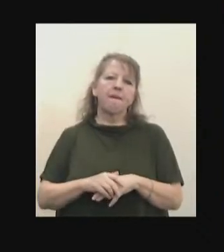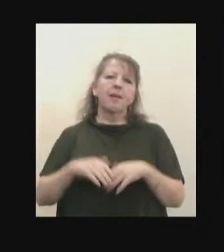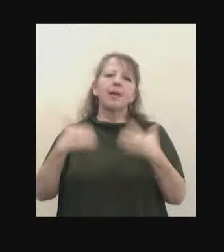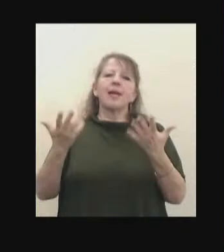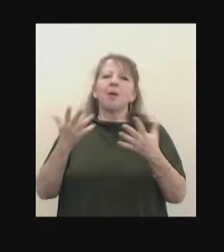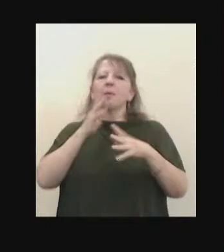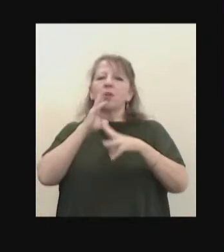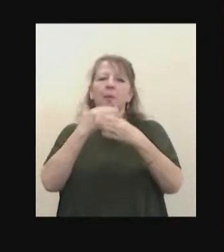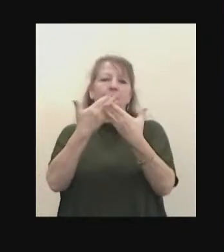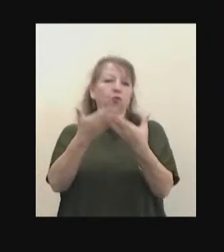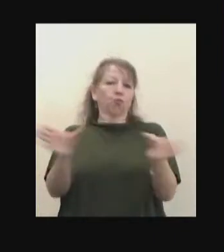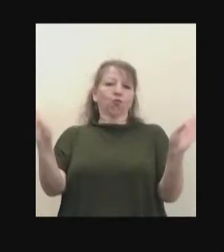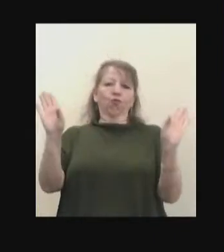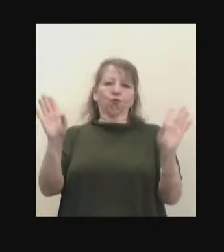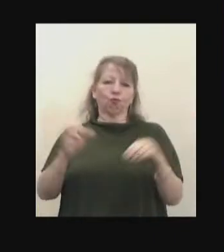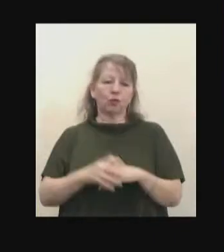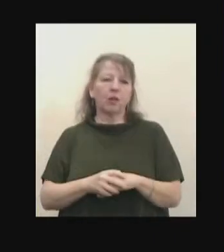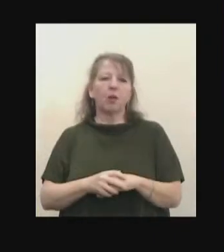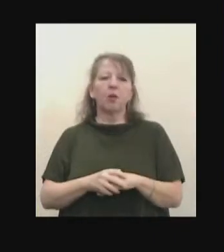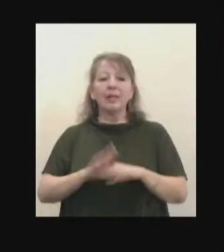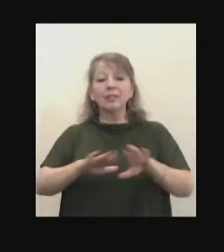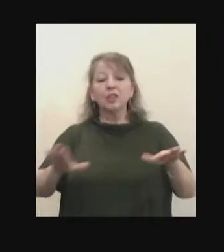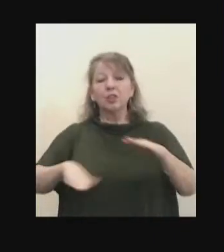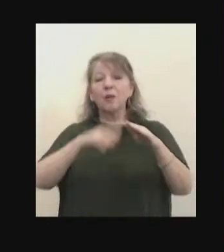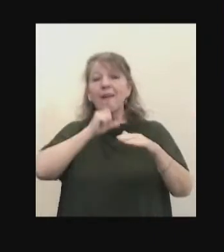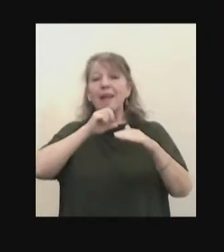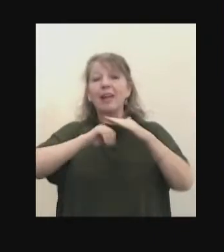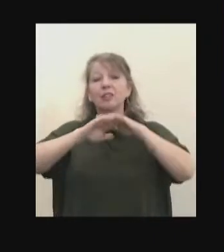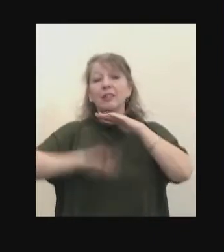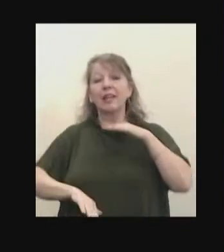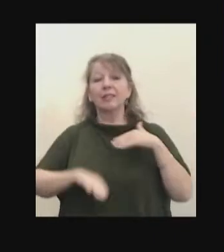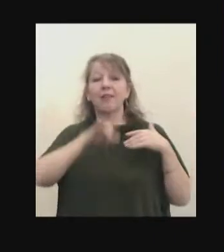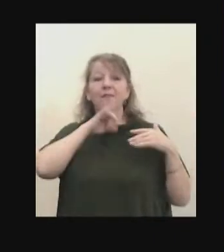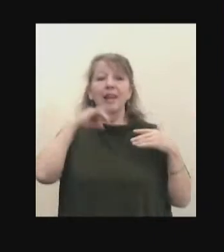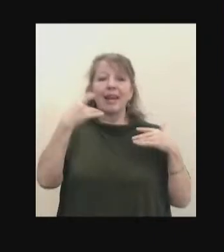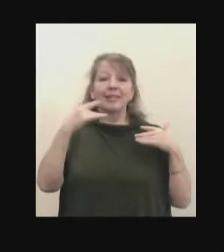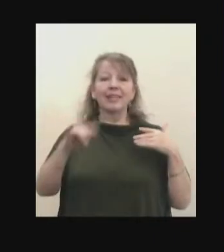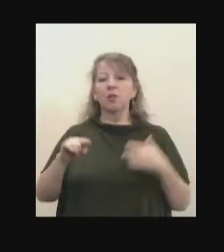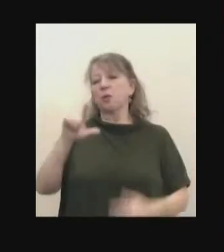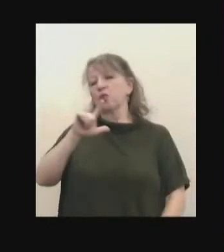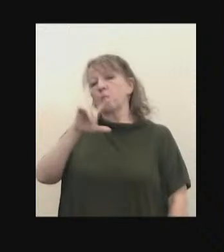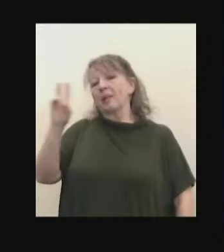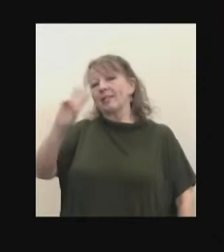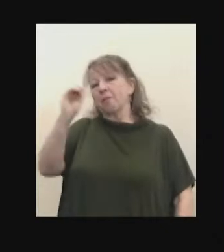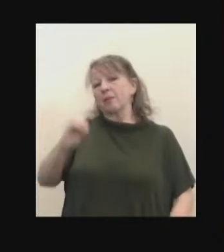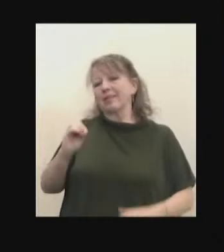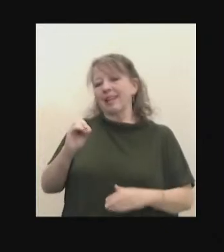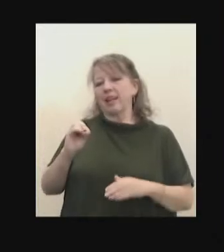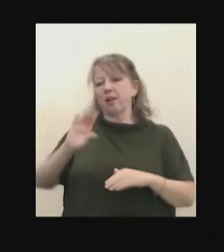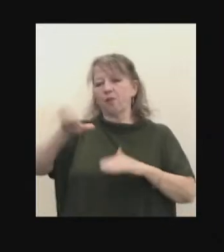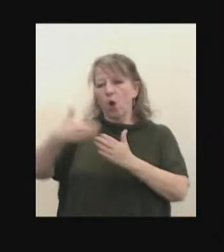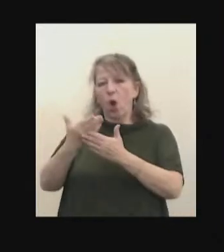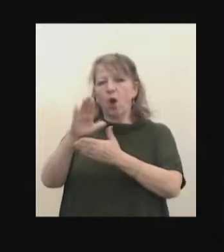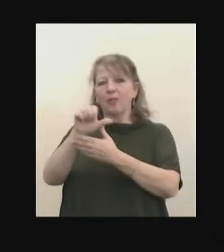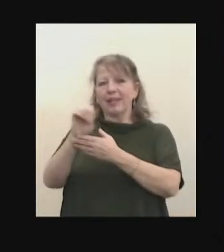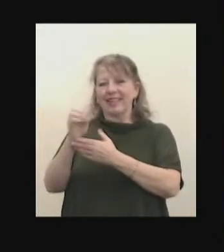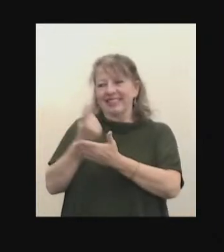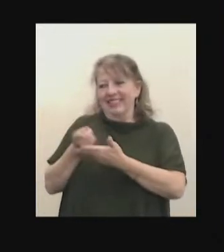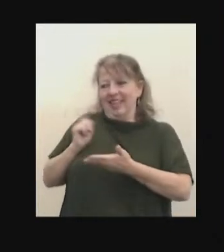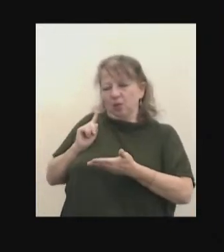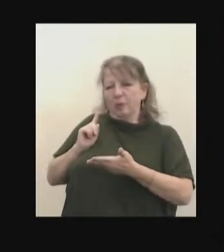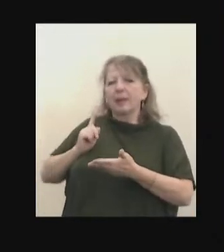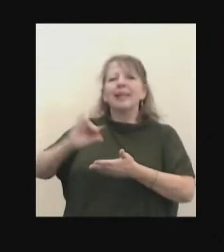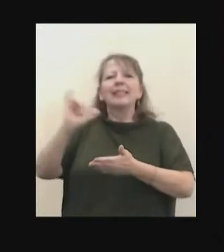cases, children under the age of 18 made up 27% of all cases last week, similar to the previous week.